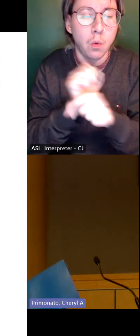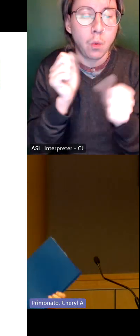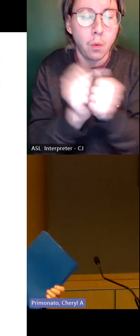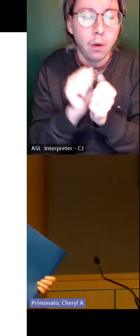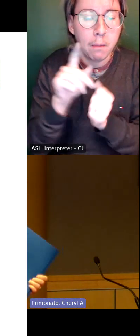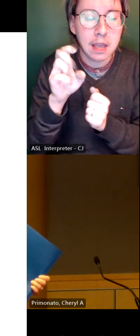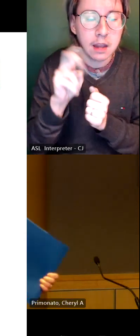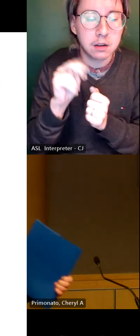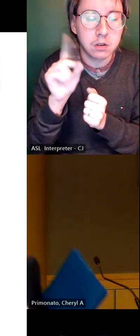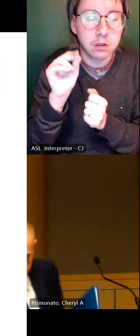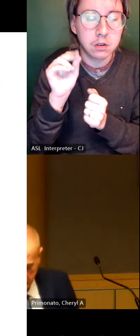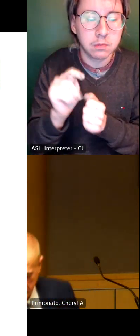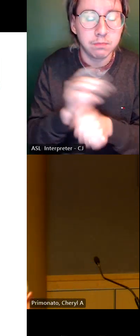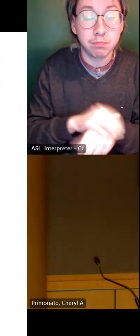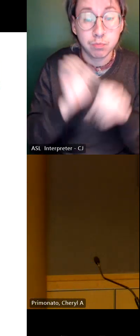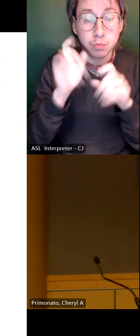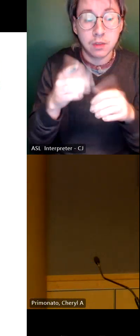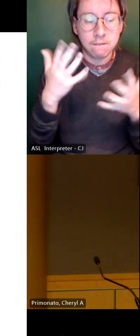you, everyone.